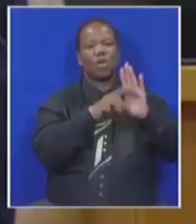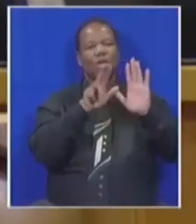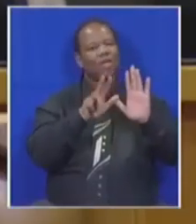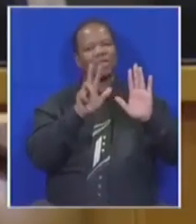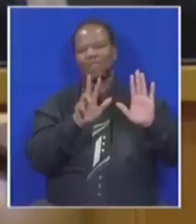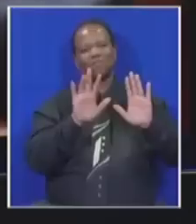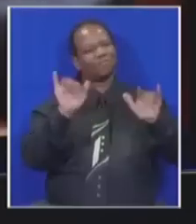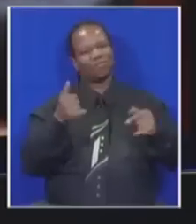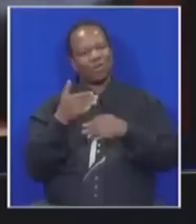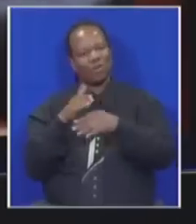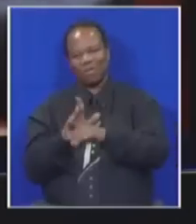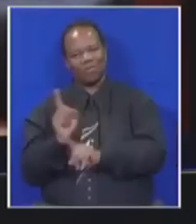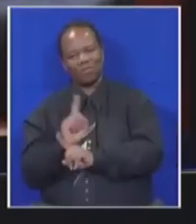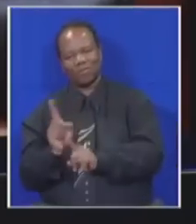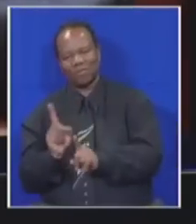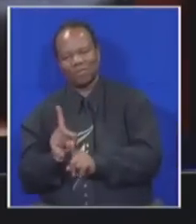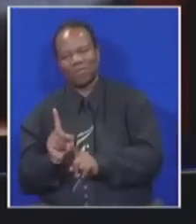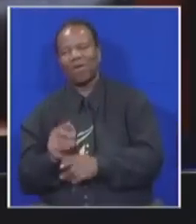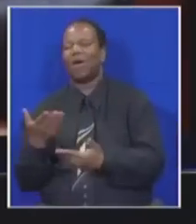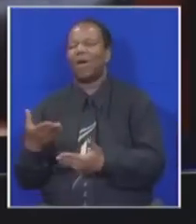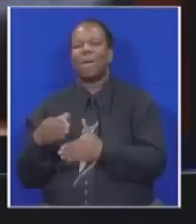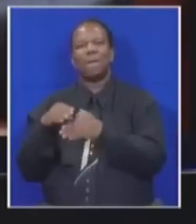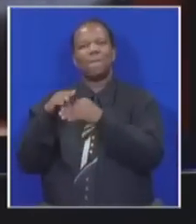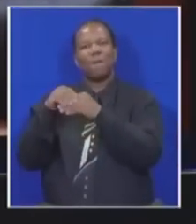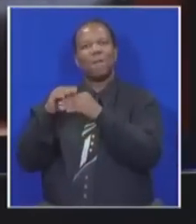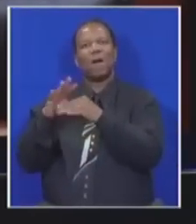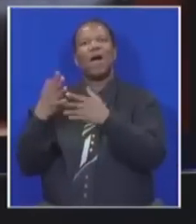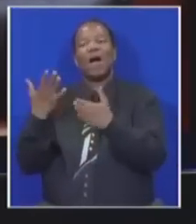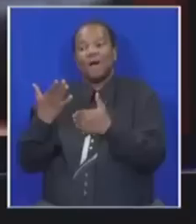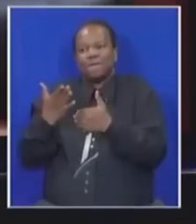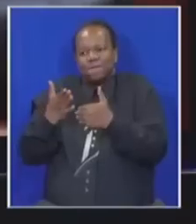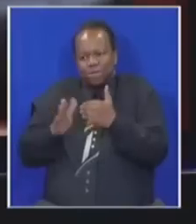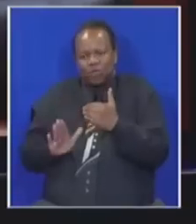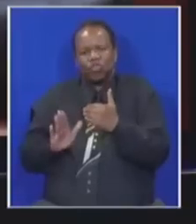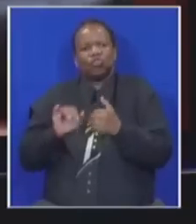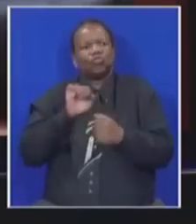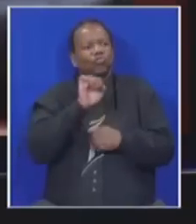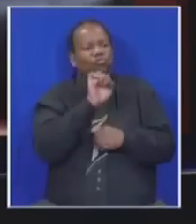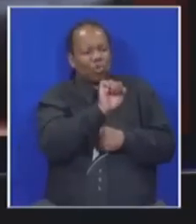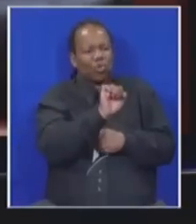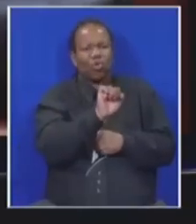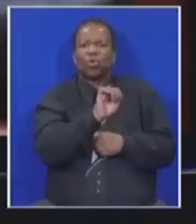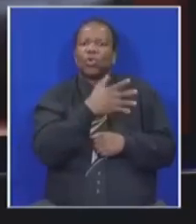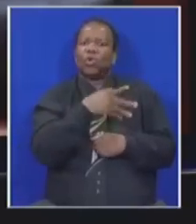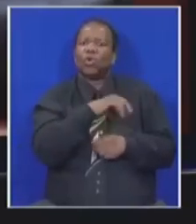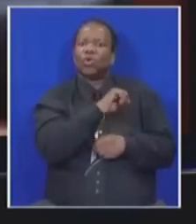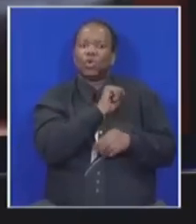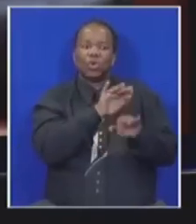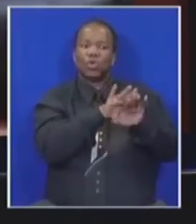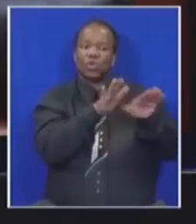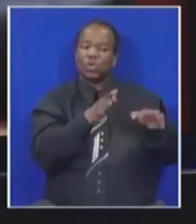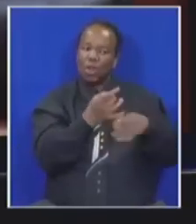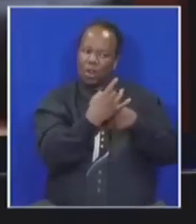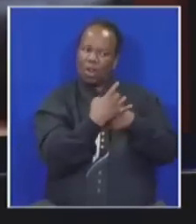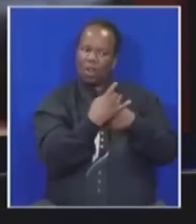particular instance. Honorable Member, that job has been done by my table. They have advised me